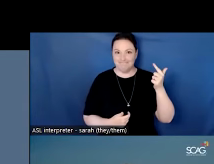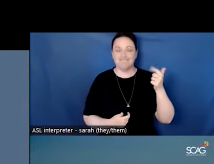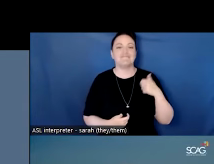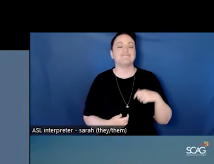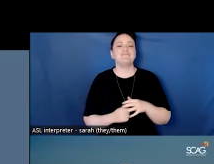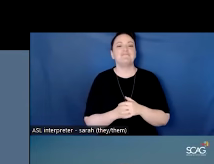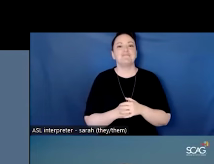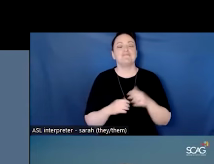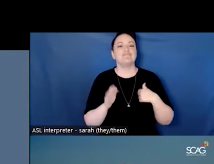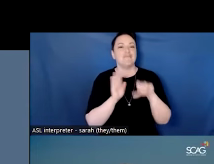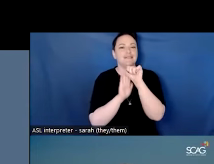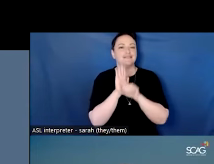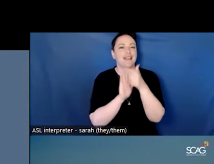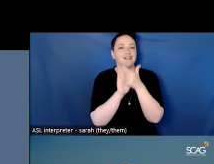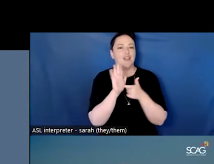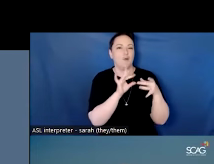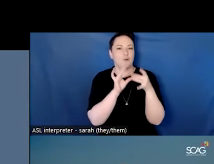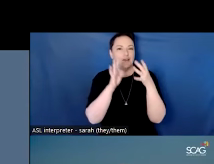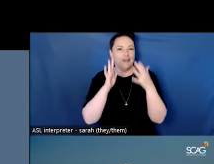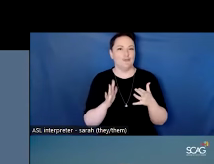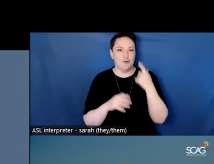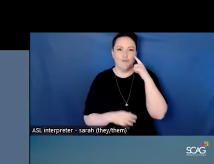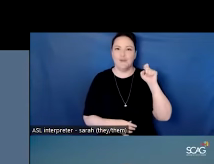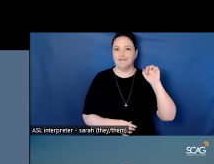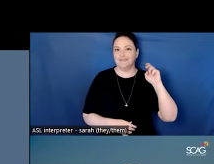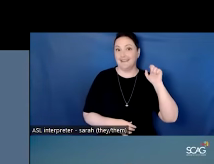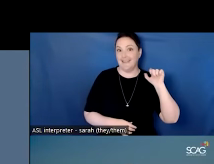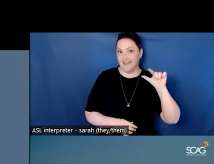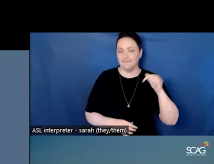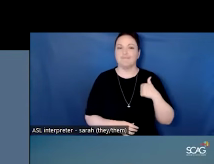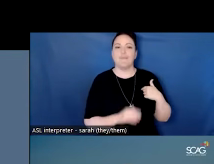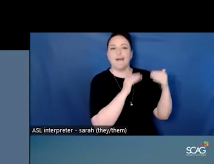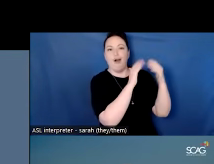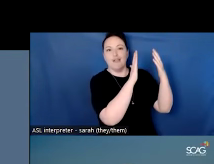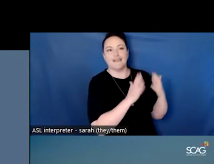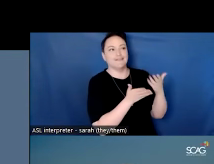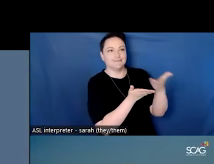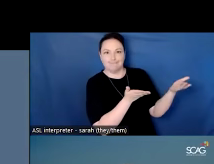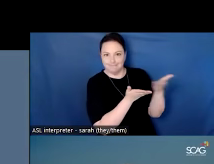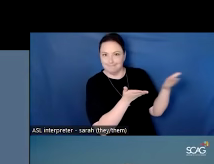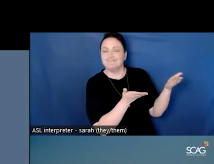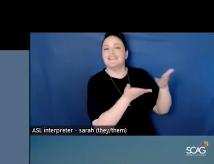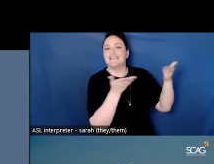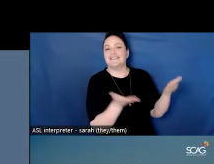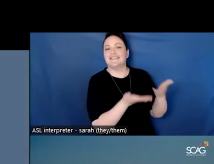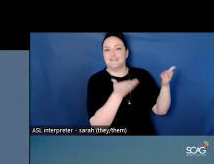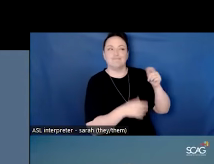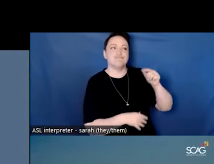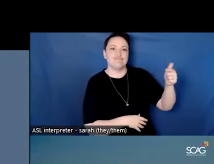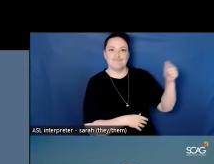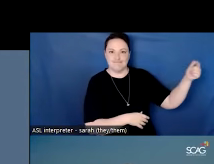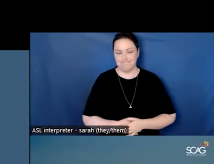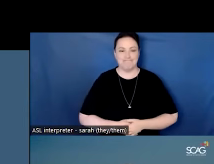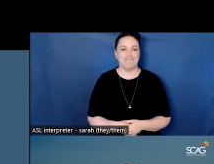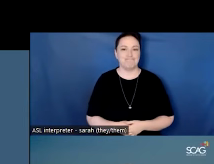And I'm co-presenting today with my colleagues Li-Jin Sun and Karen Calderon, who will introduce themselves during their